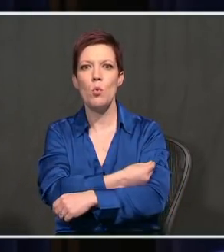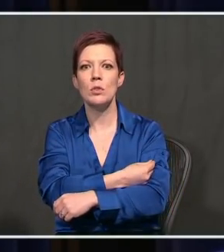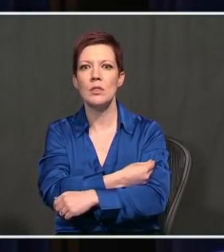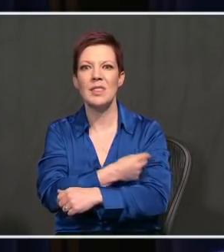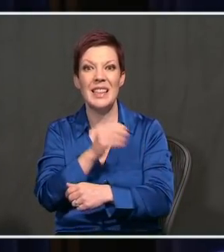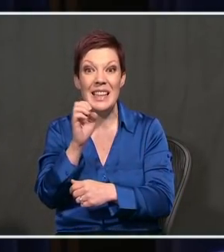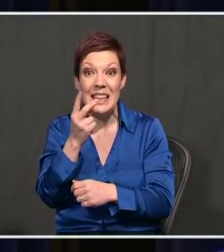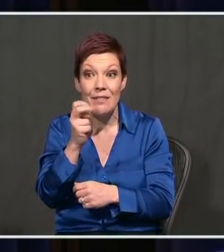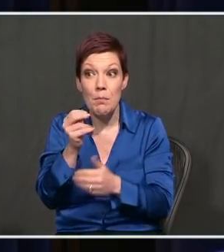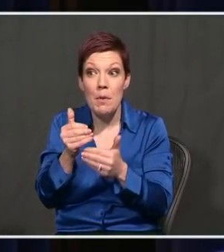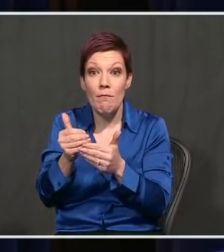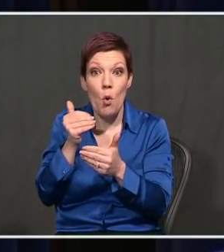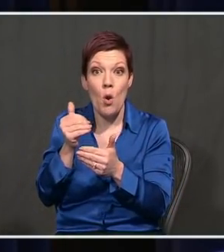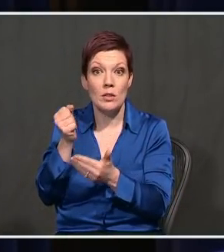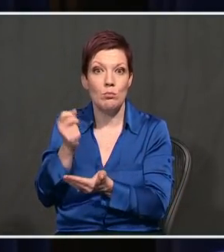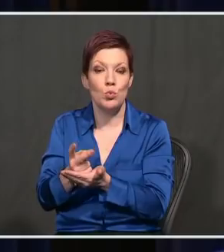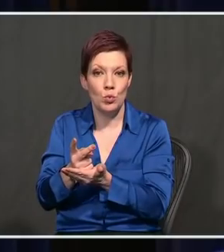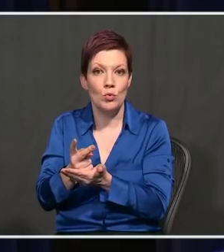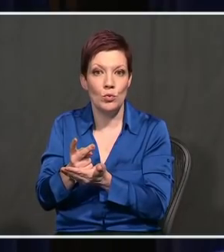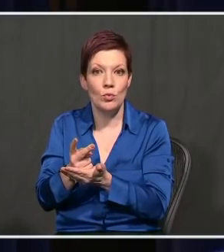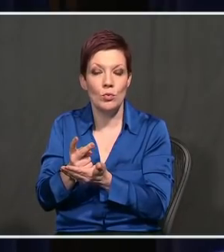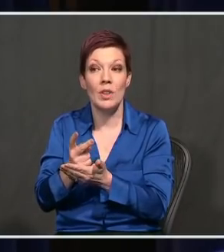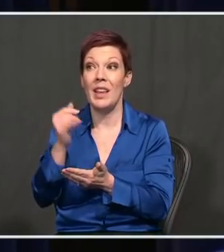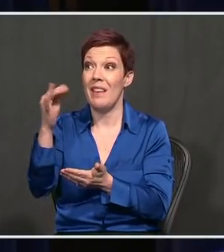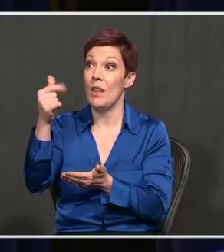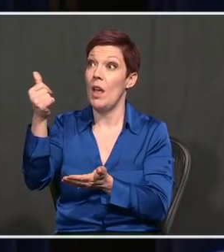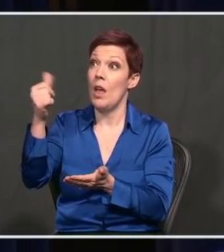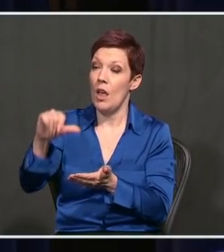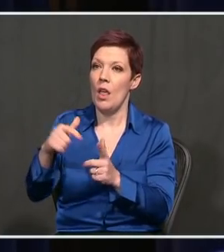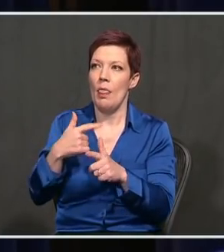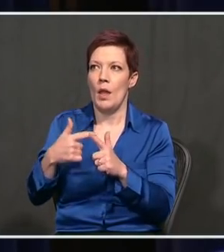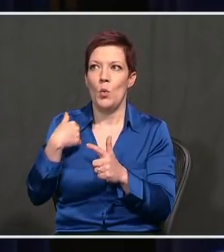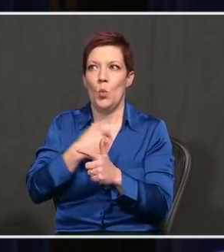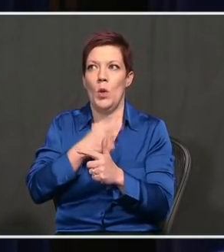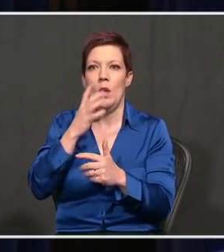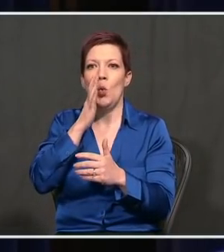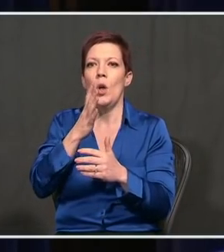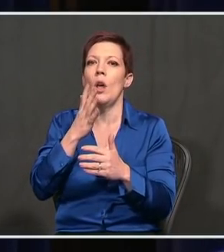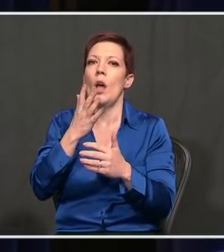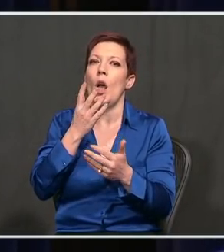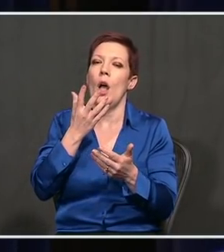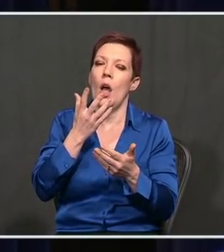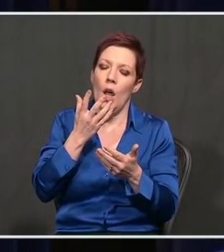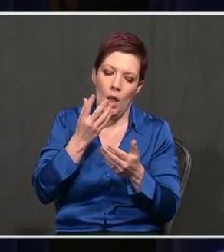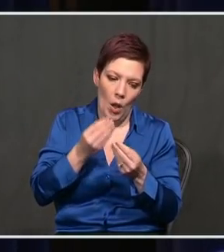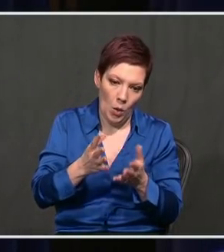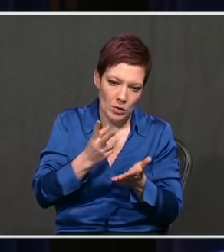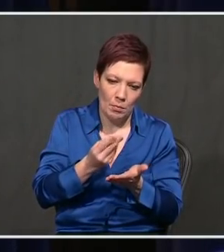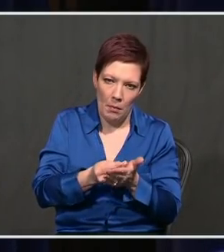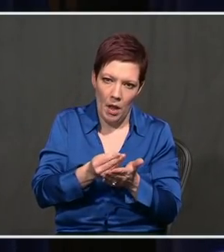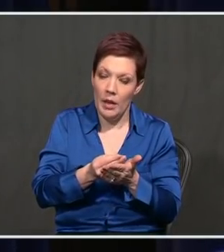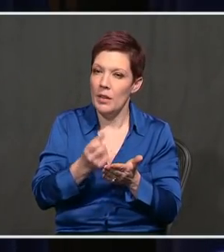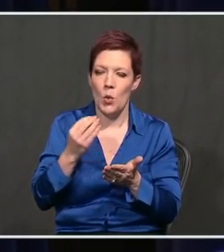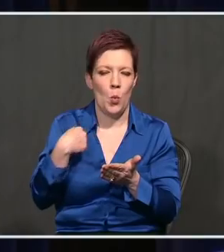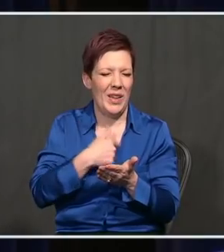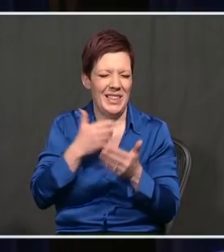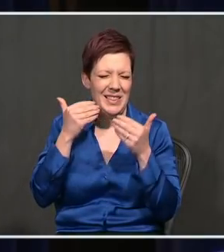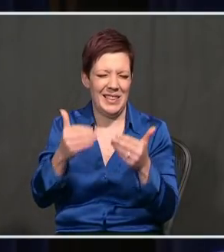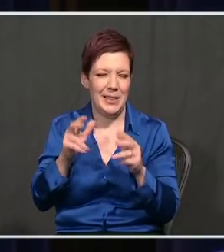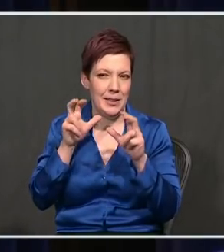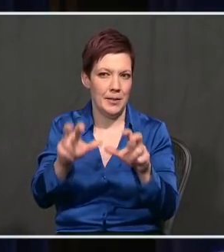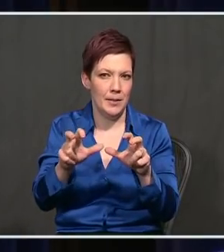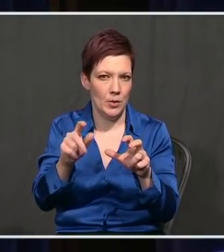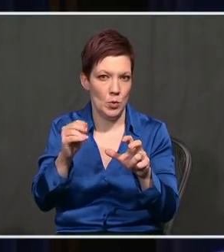approved. That's never how it works in real life. And then the third reason why we went very fast was that we ran very large